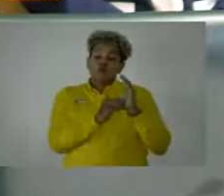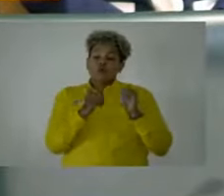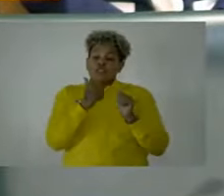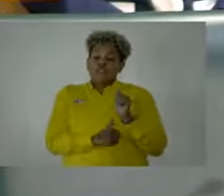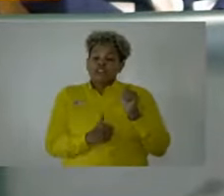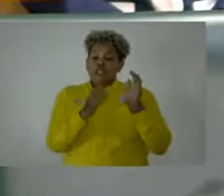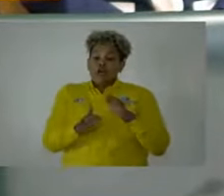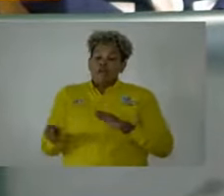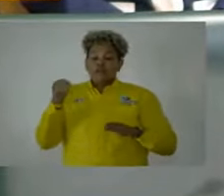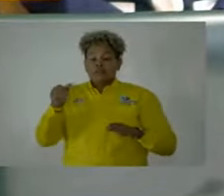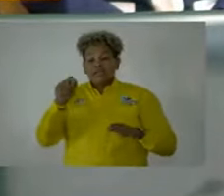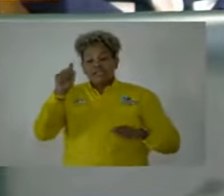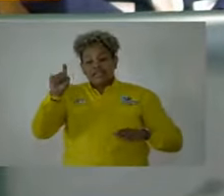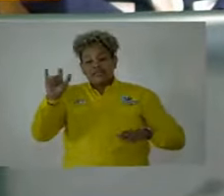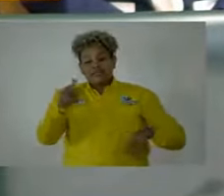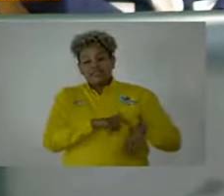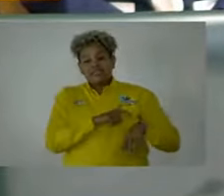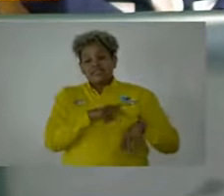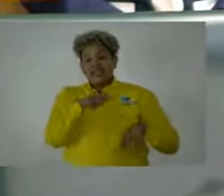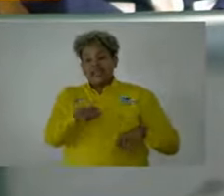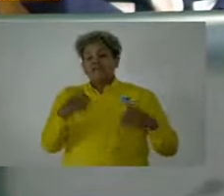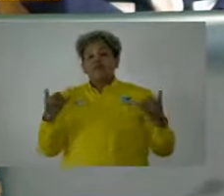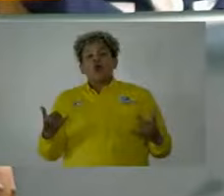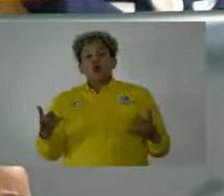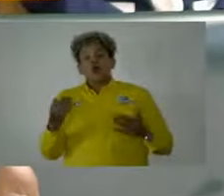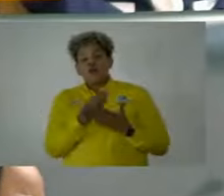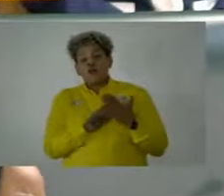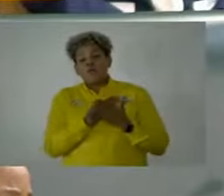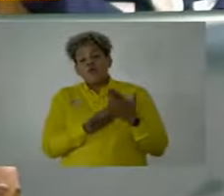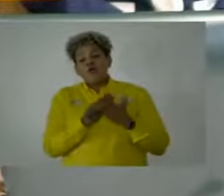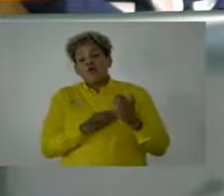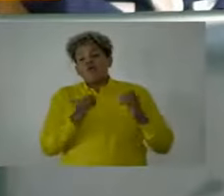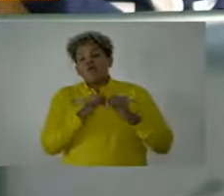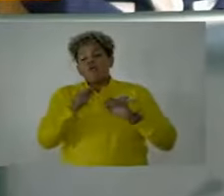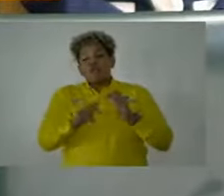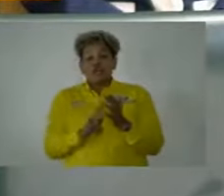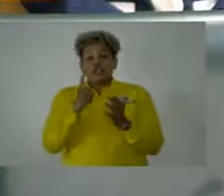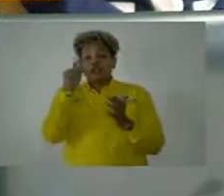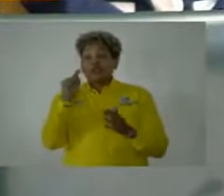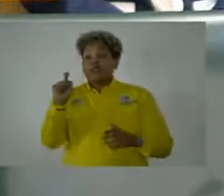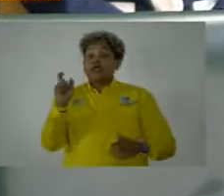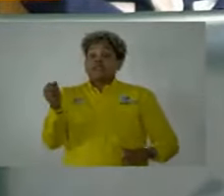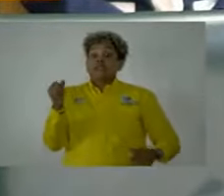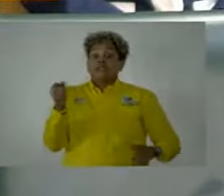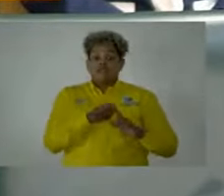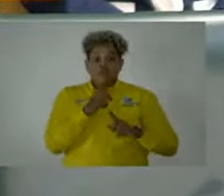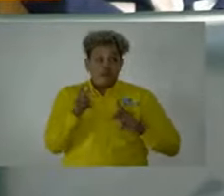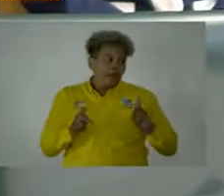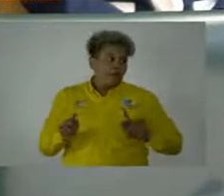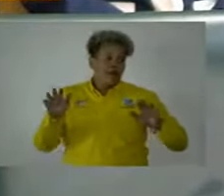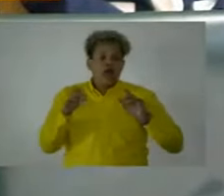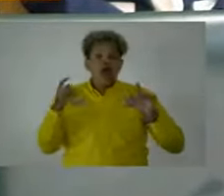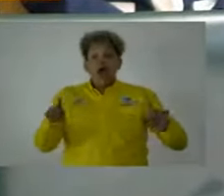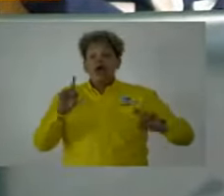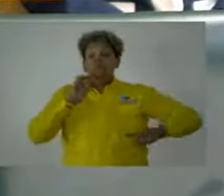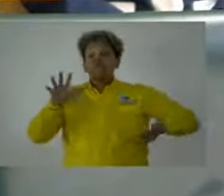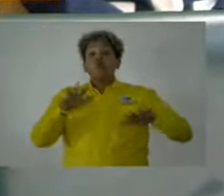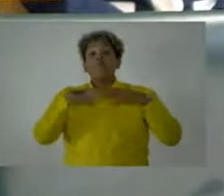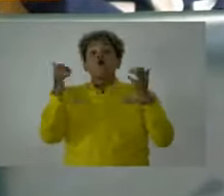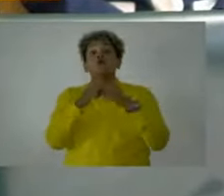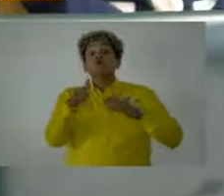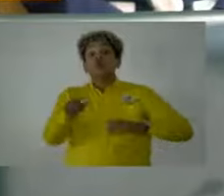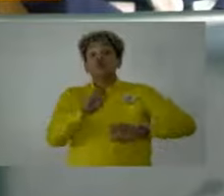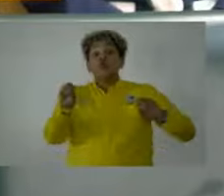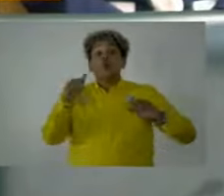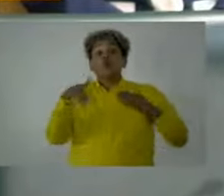$342,000 per person at the time of this current budget. They've more than doubled the taxes they're taking from the people. So much for this